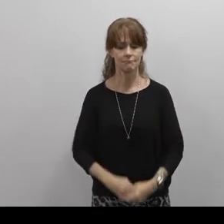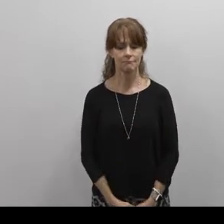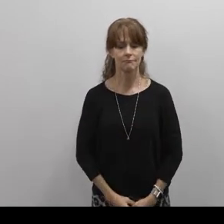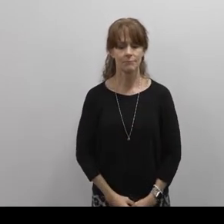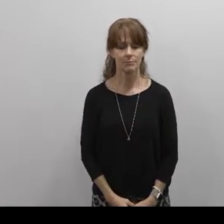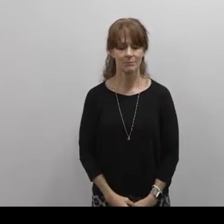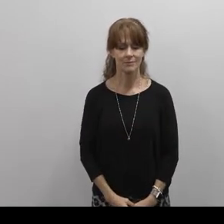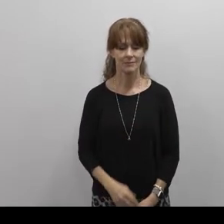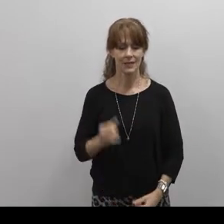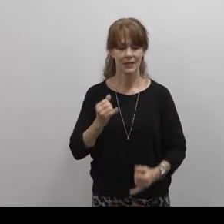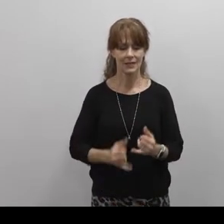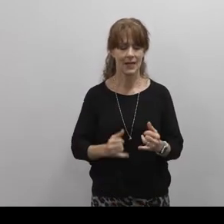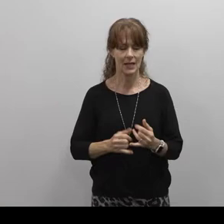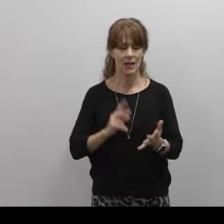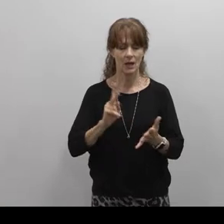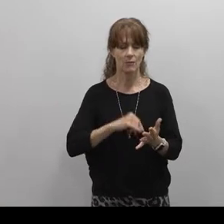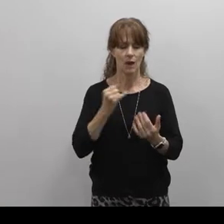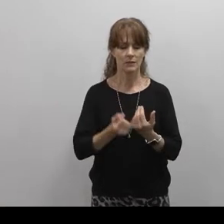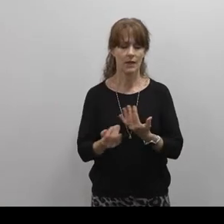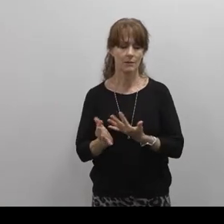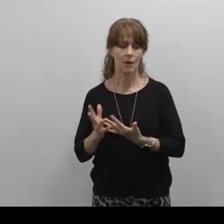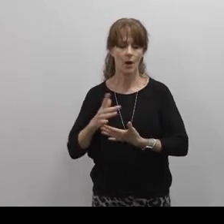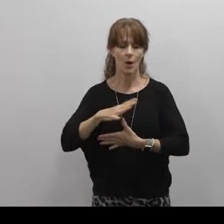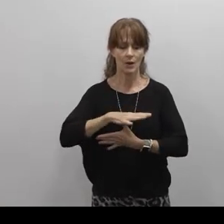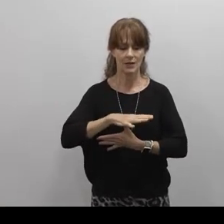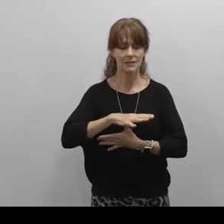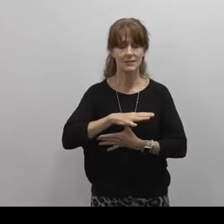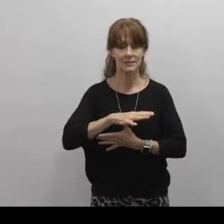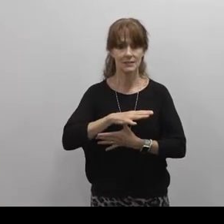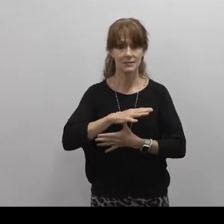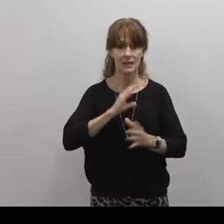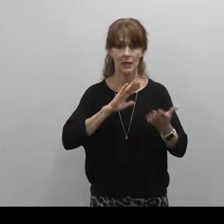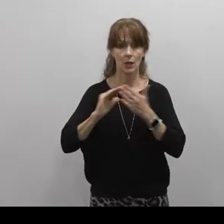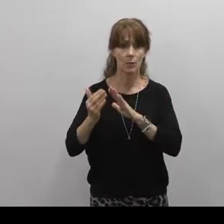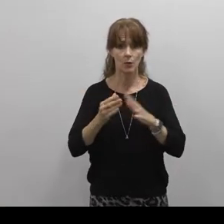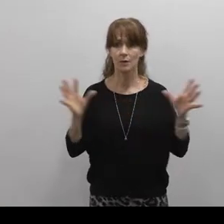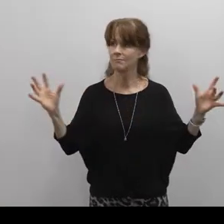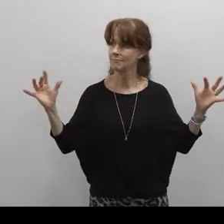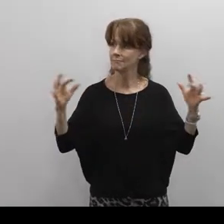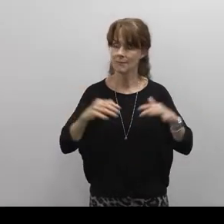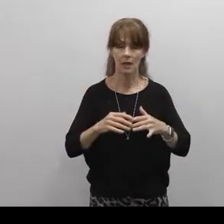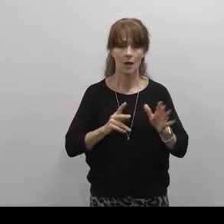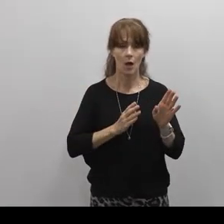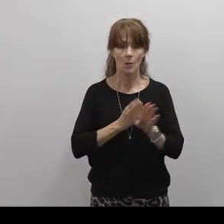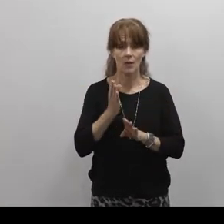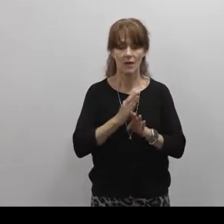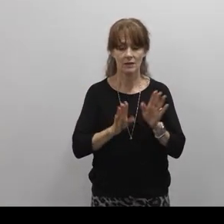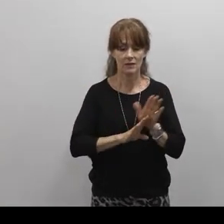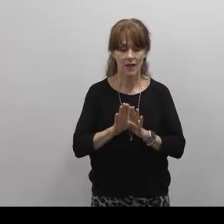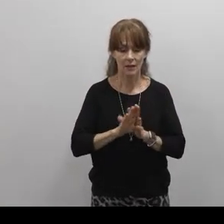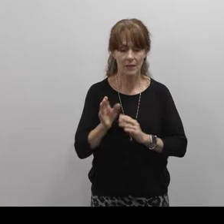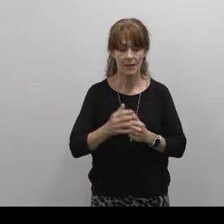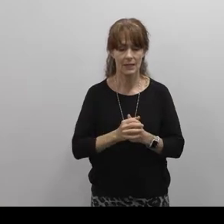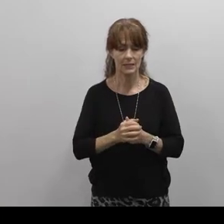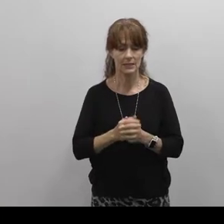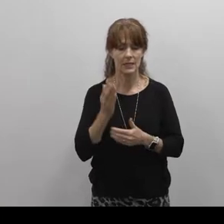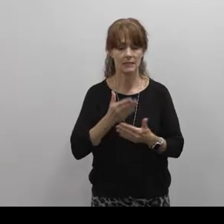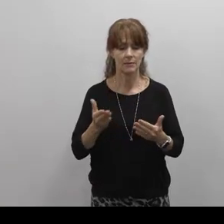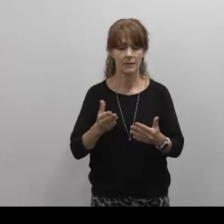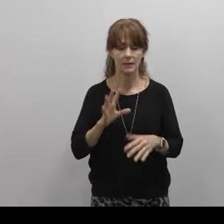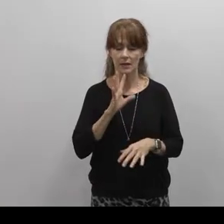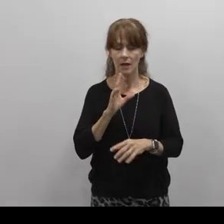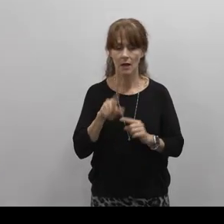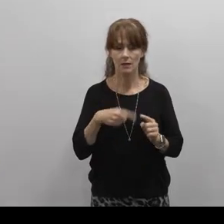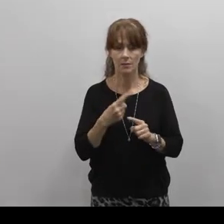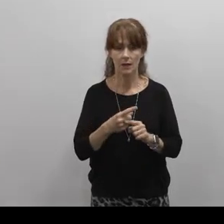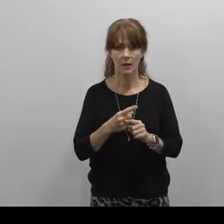It's actually the last slide on project priorities. Community gathering space, professional development space. So this is something I touched on